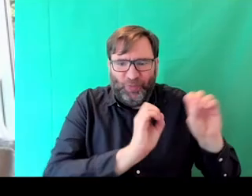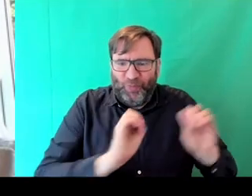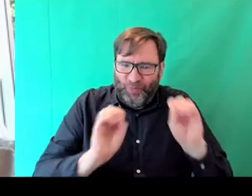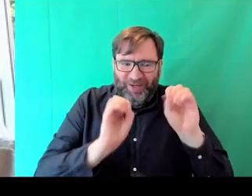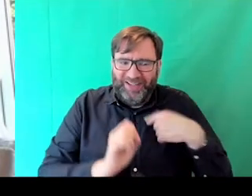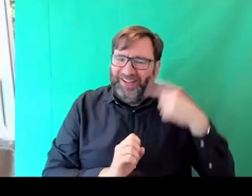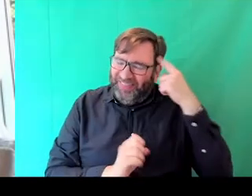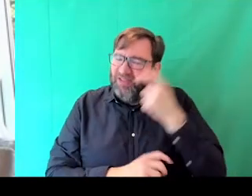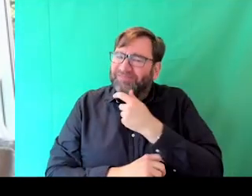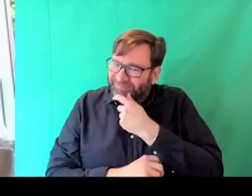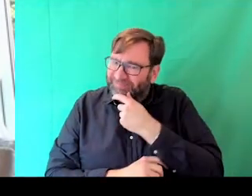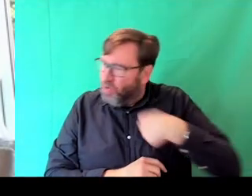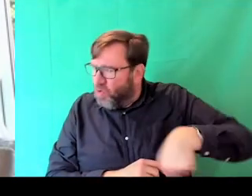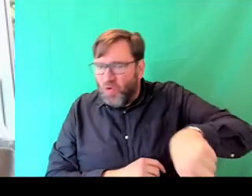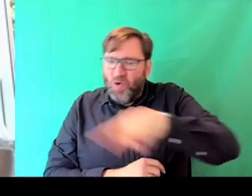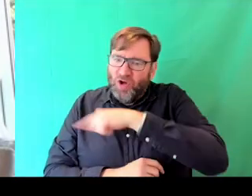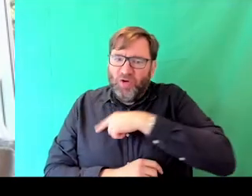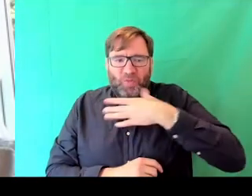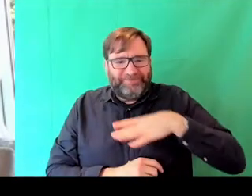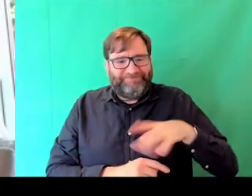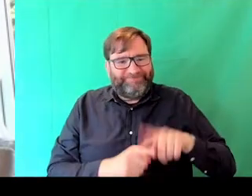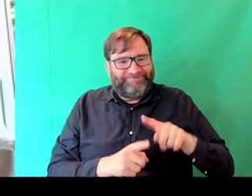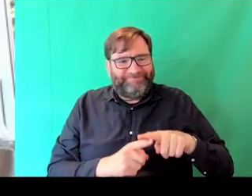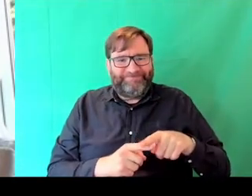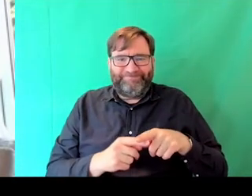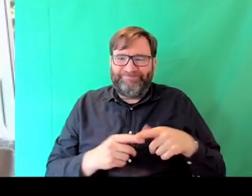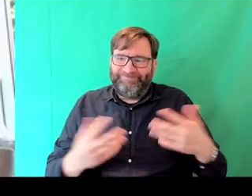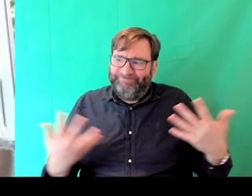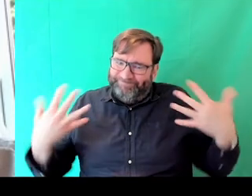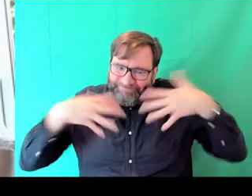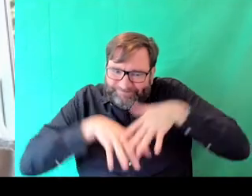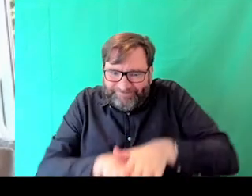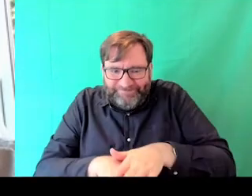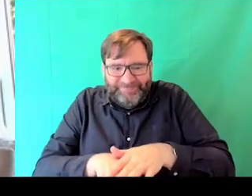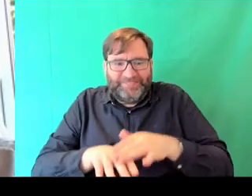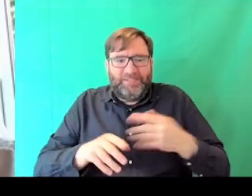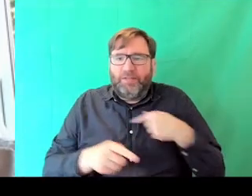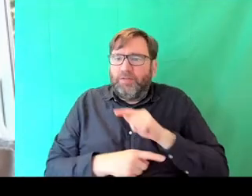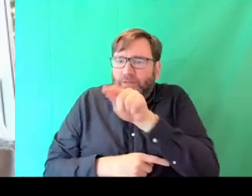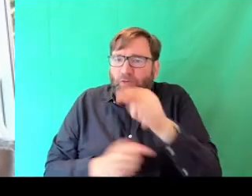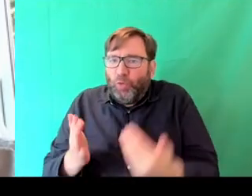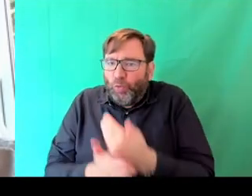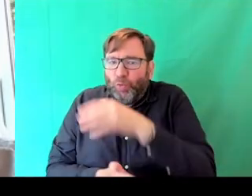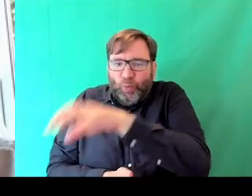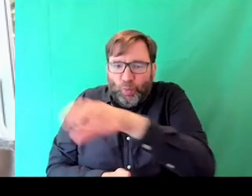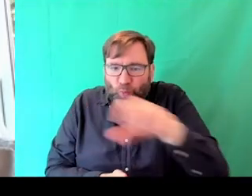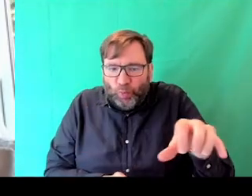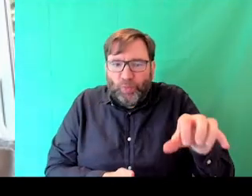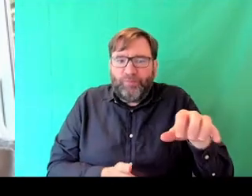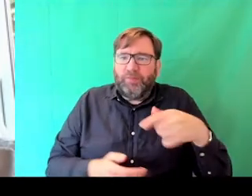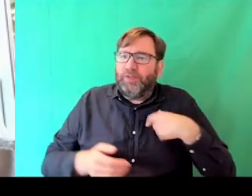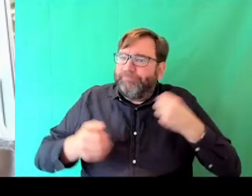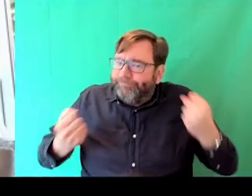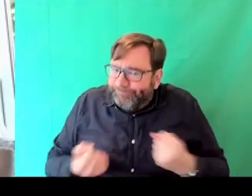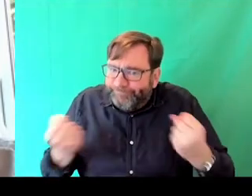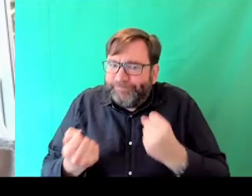that's okay. And I think that that's where it really comes down to is, you know, kind of failing quickly to have that opportunity to pivot and make